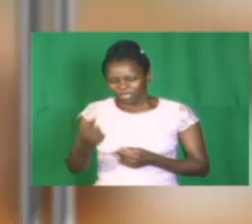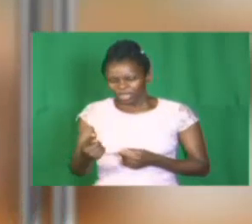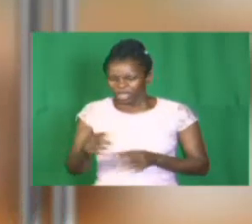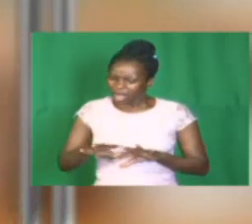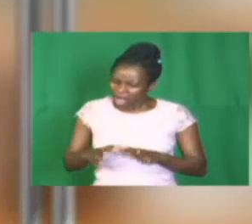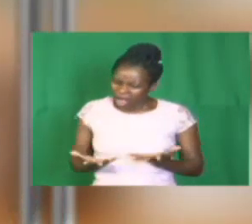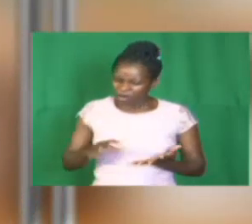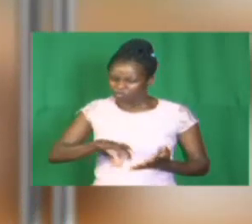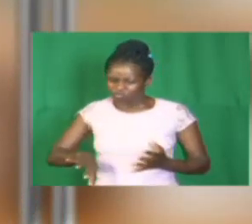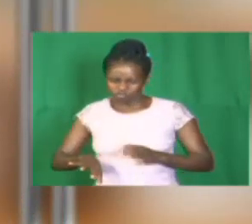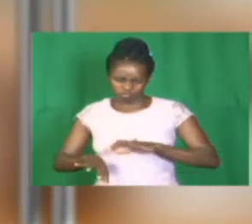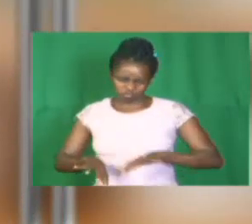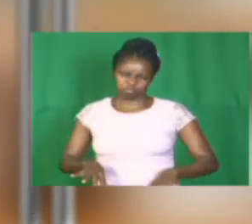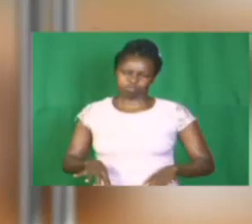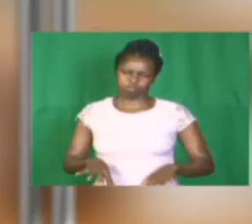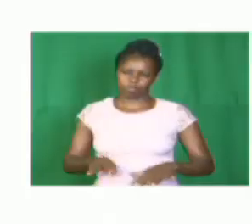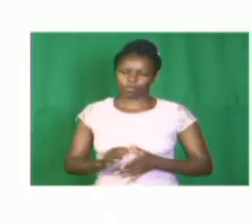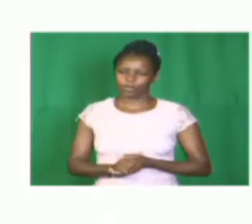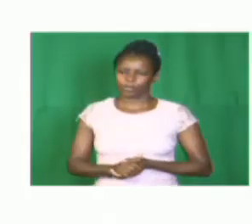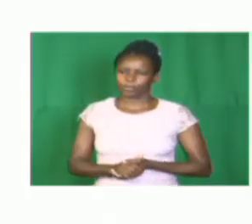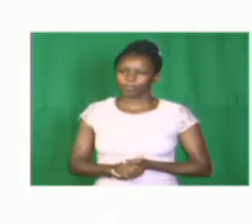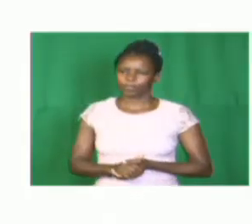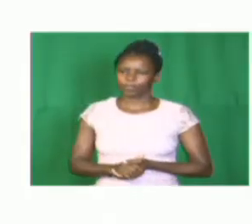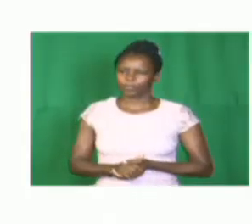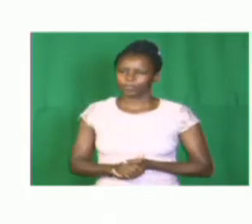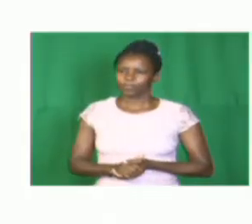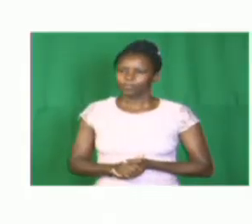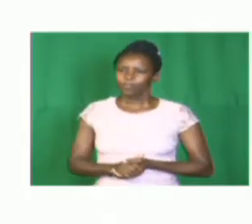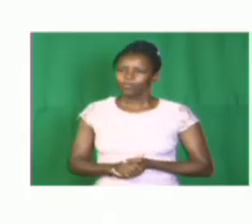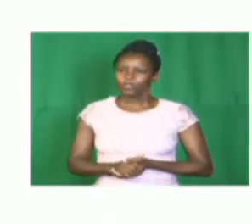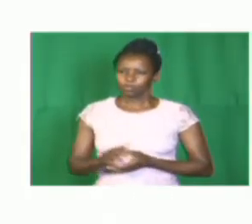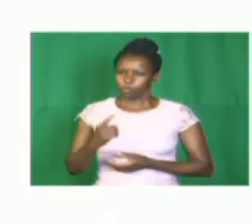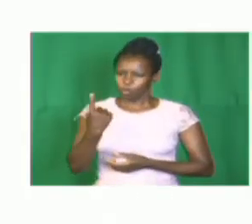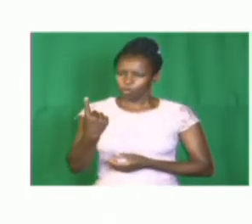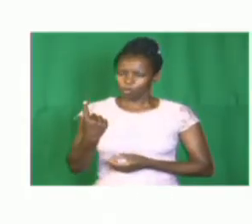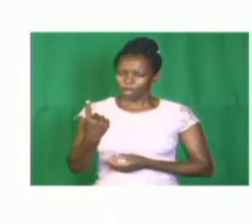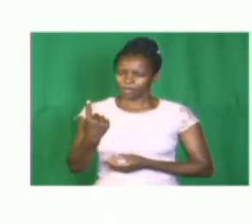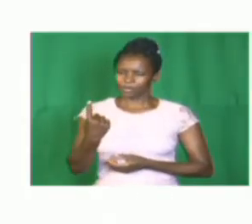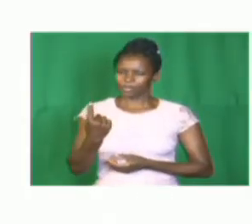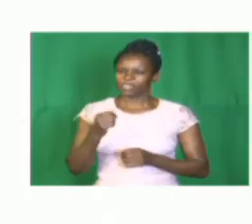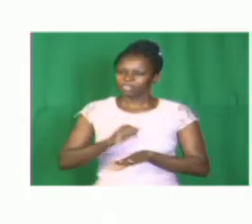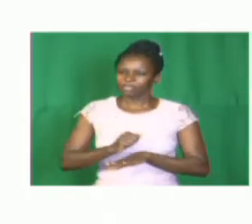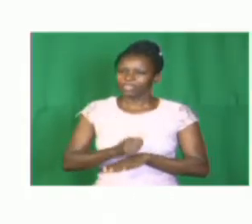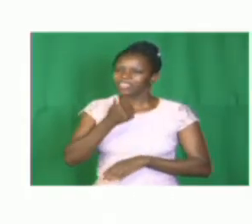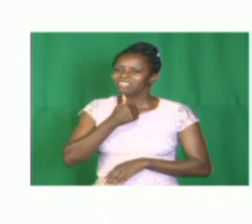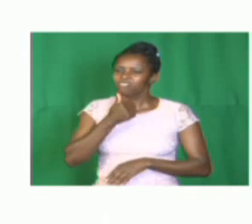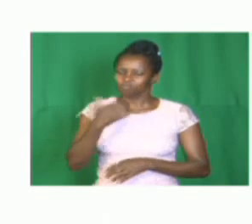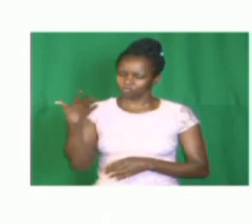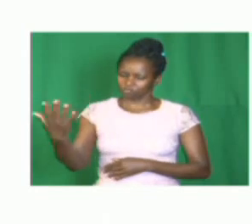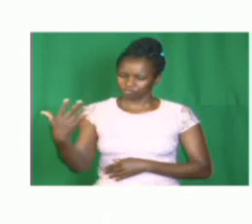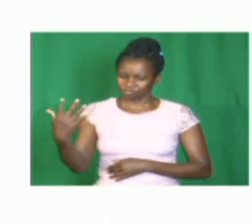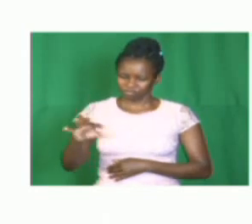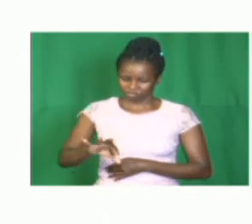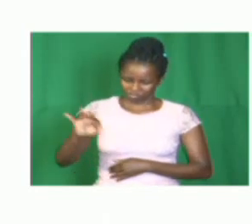of separating the mixtures. Okay, number one, we have hand